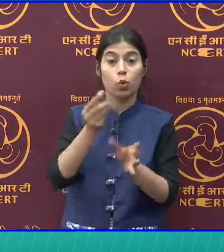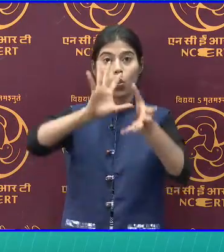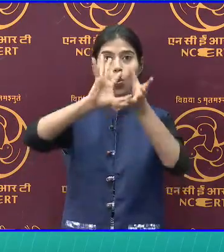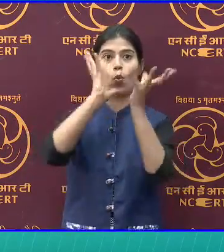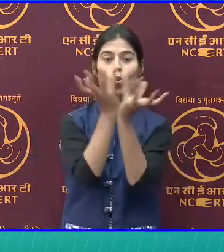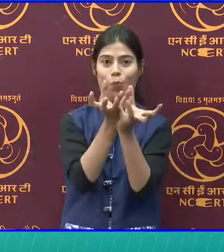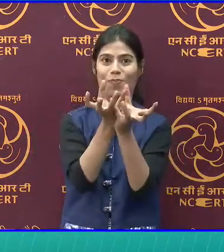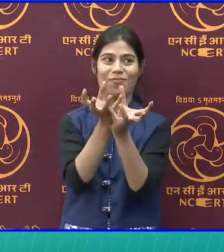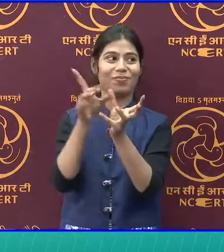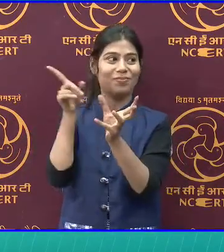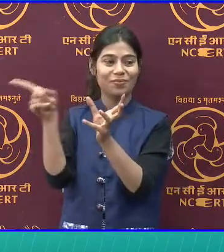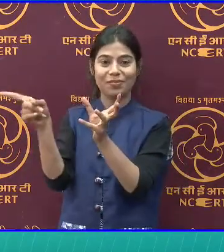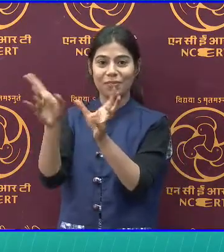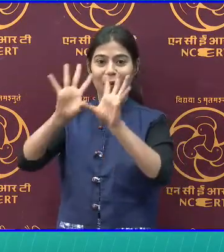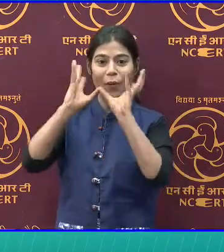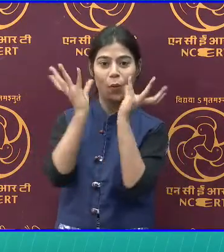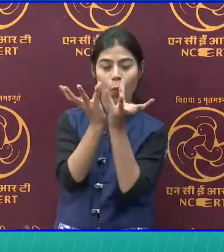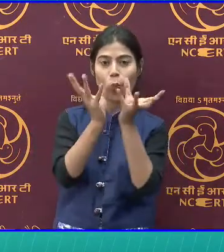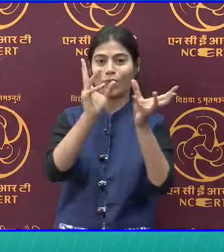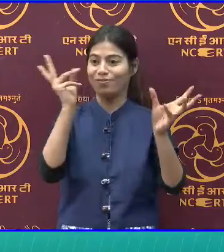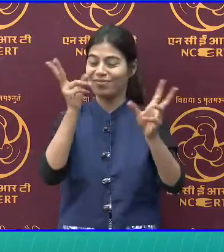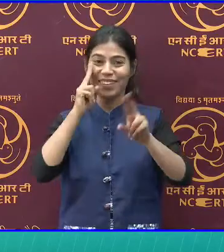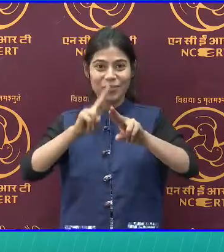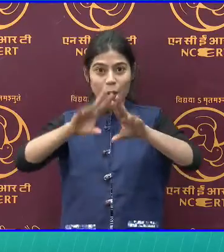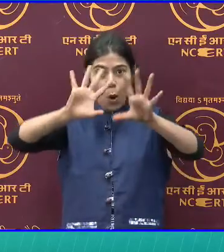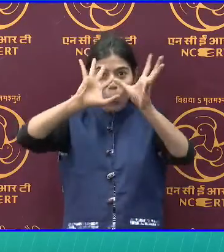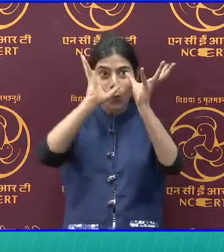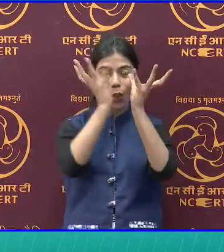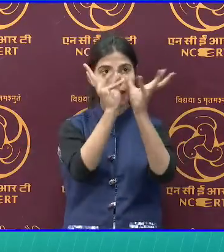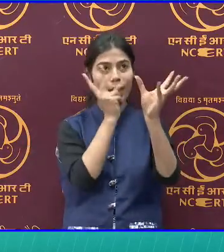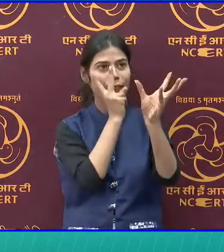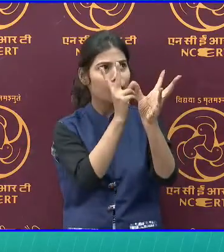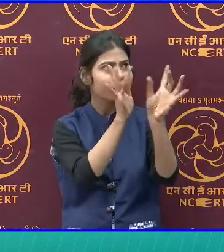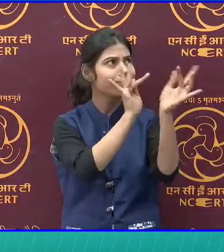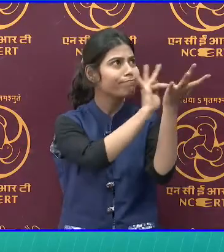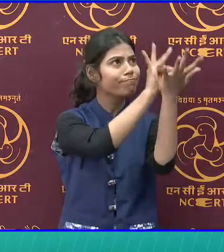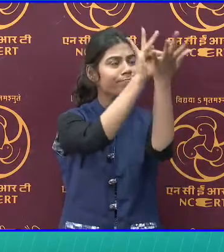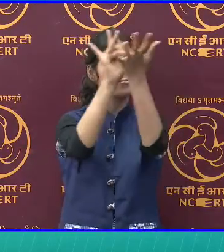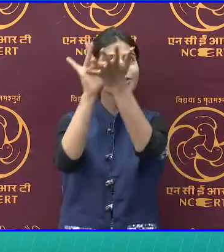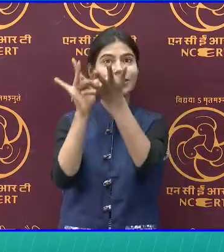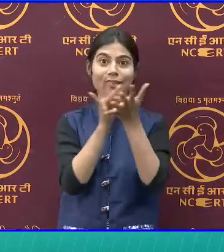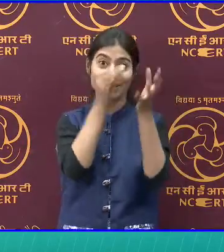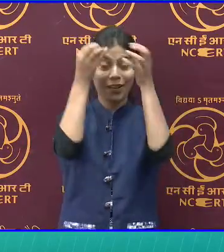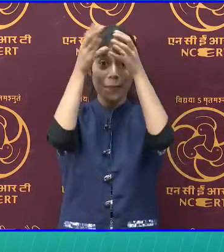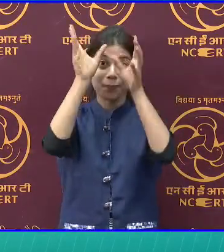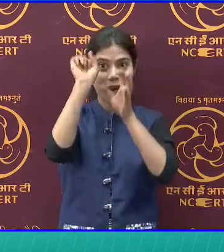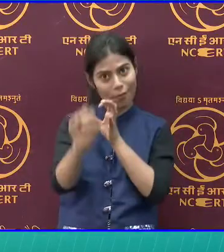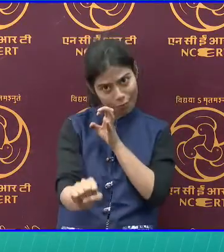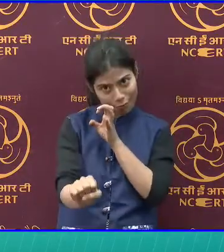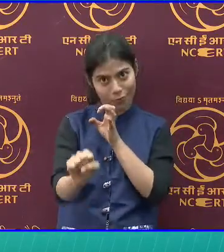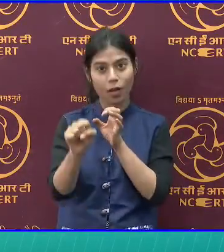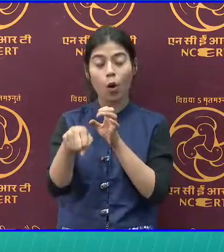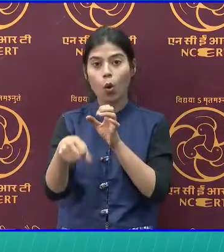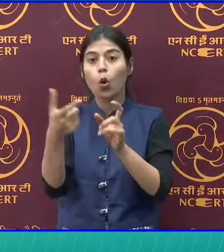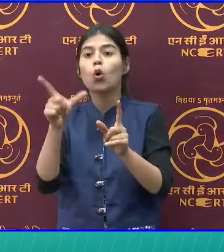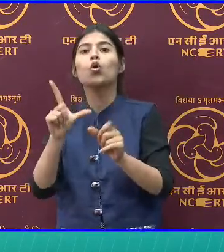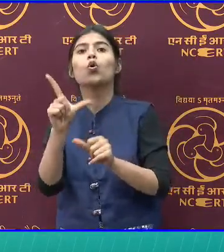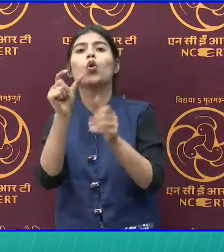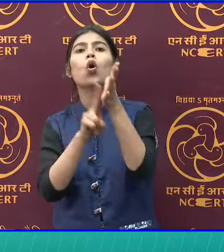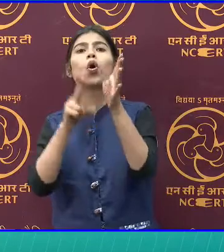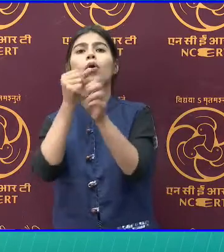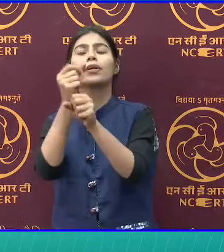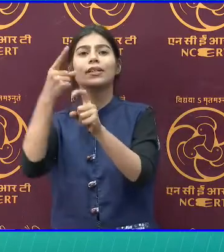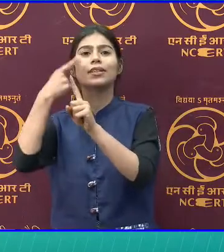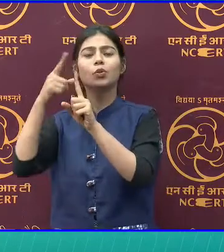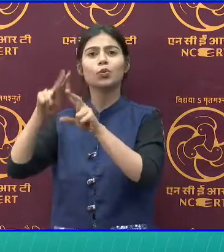for example the locating places, all the important concepts like the longitude. So if you look at the